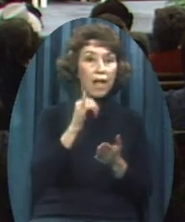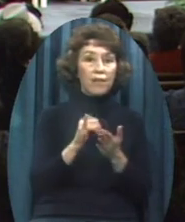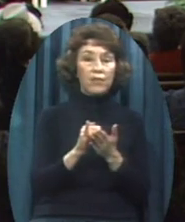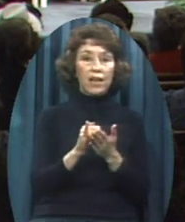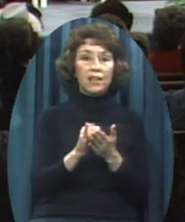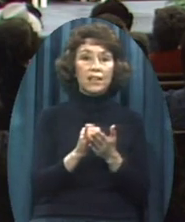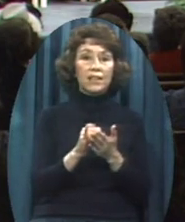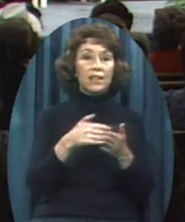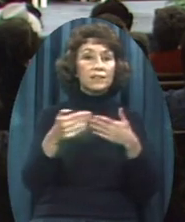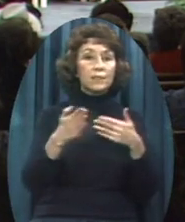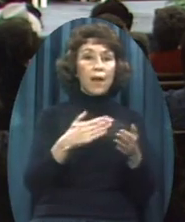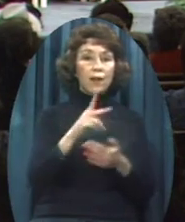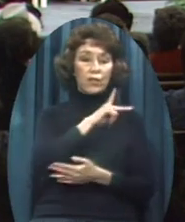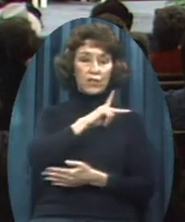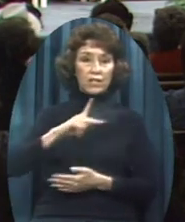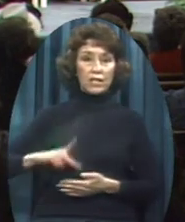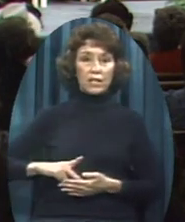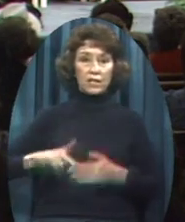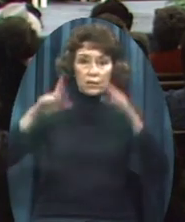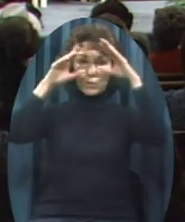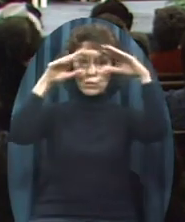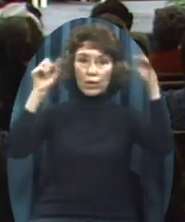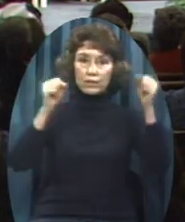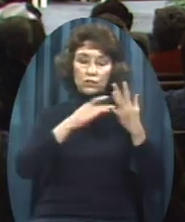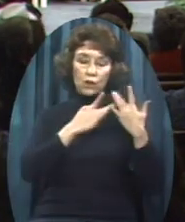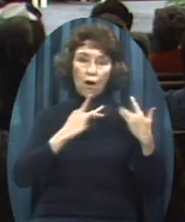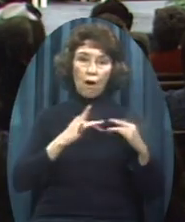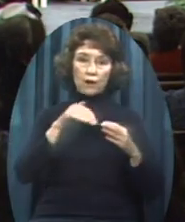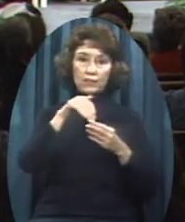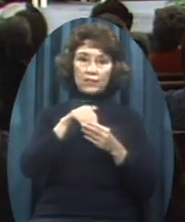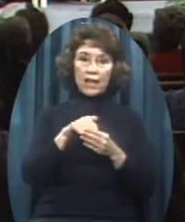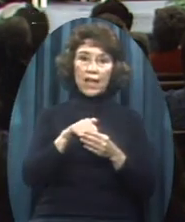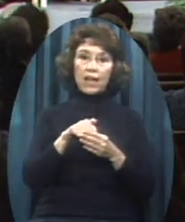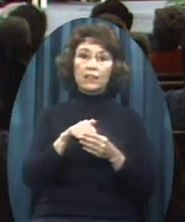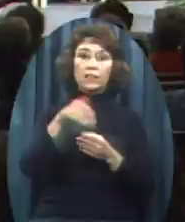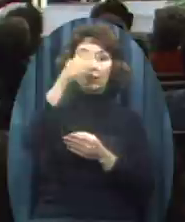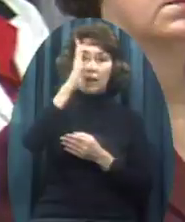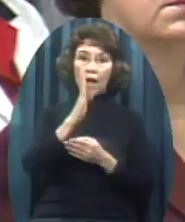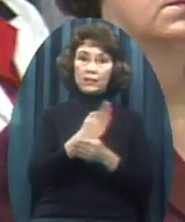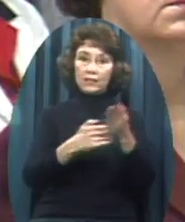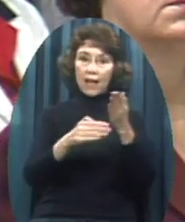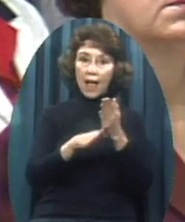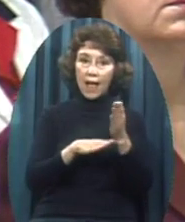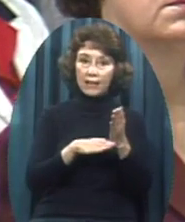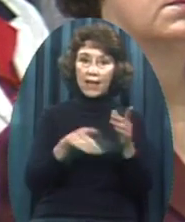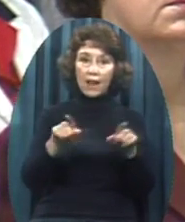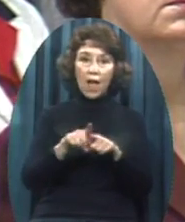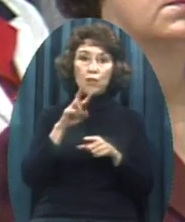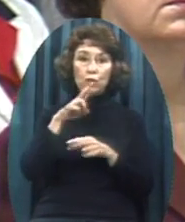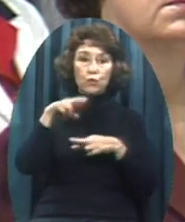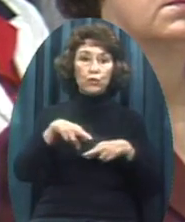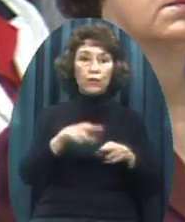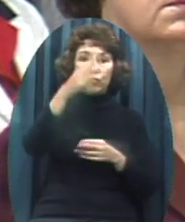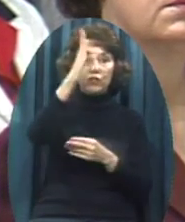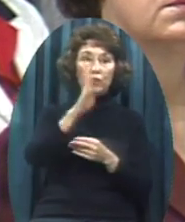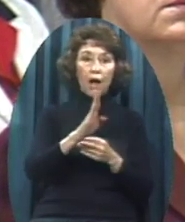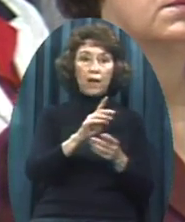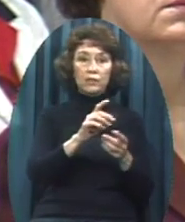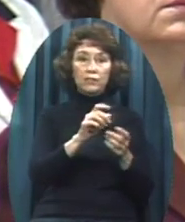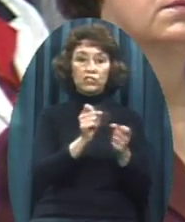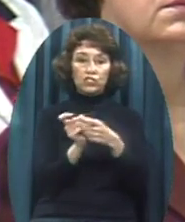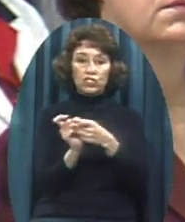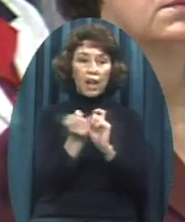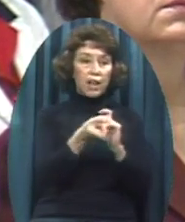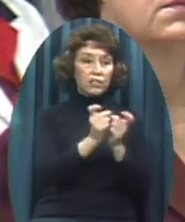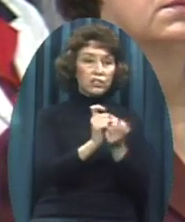Lord, our Lord. And as the rivers of water, he, God, turns it whithersoever he will. We can be confident in that and